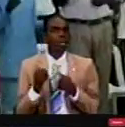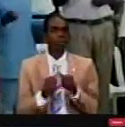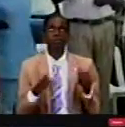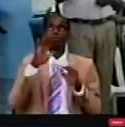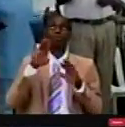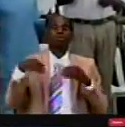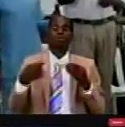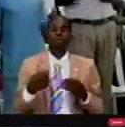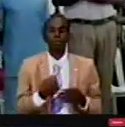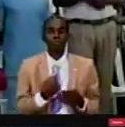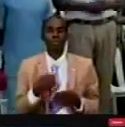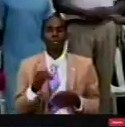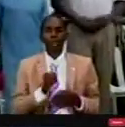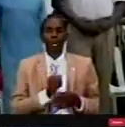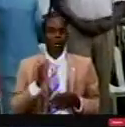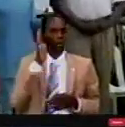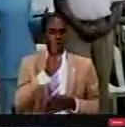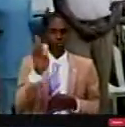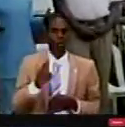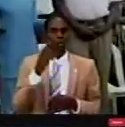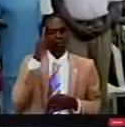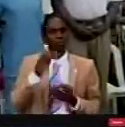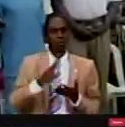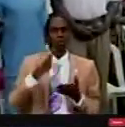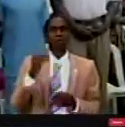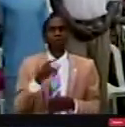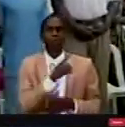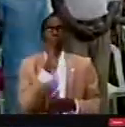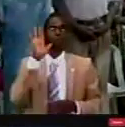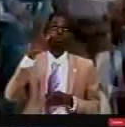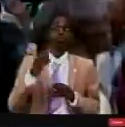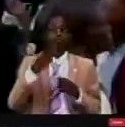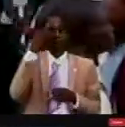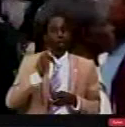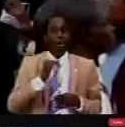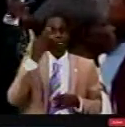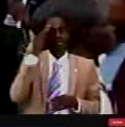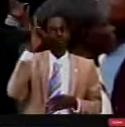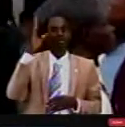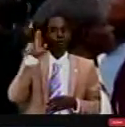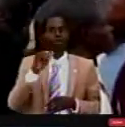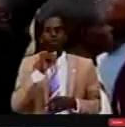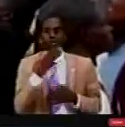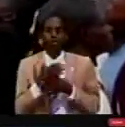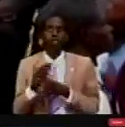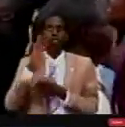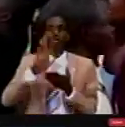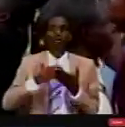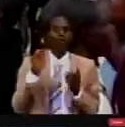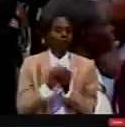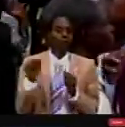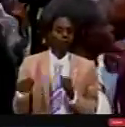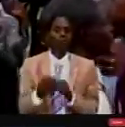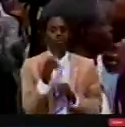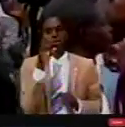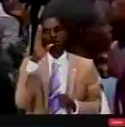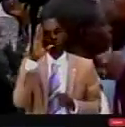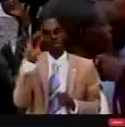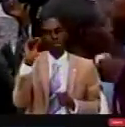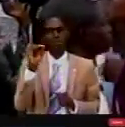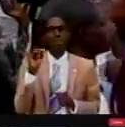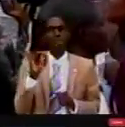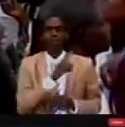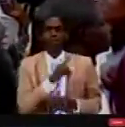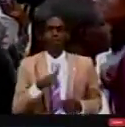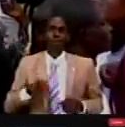for the glory of your life because I know you're not going to share your glory with another man and Lord I consecrate to